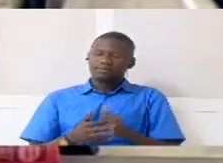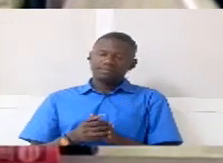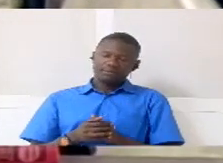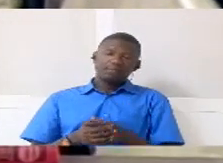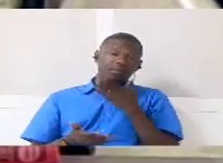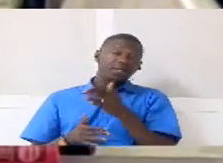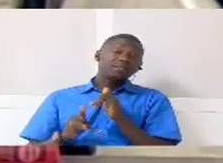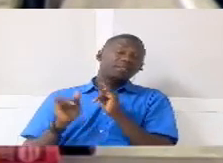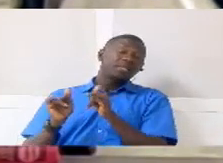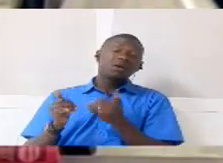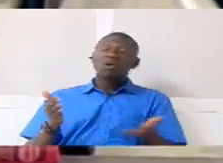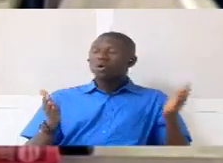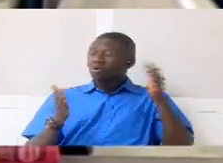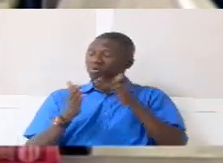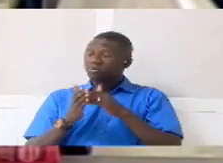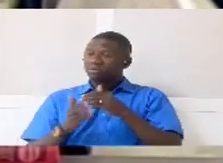1999. I was there, and in